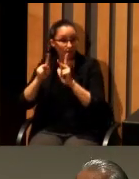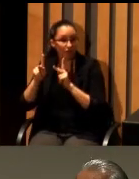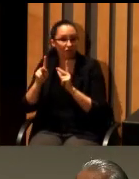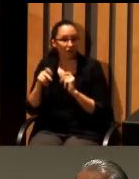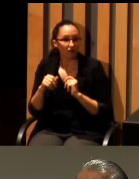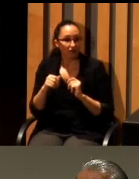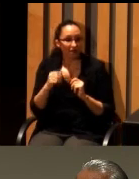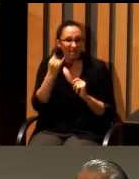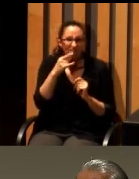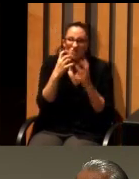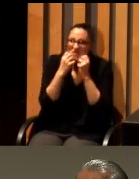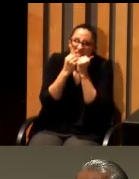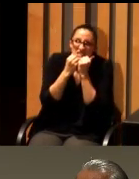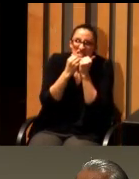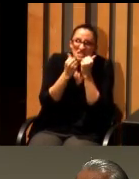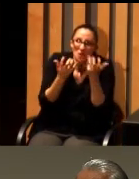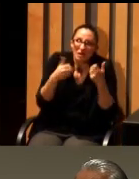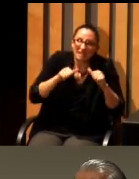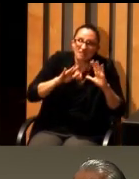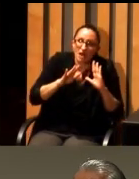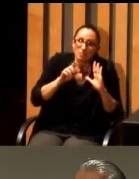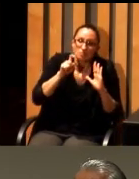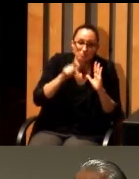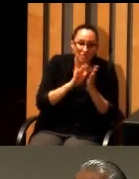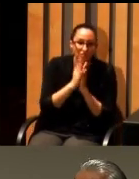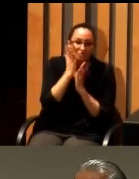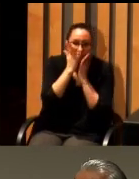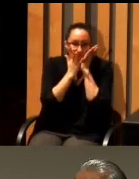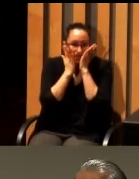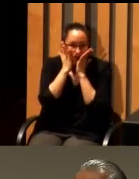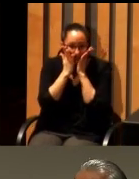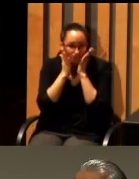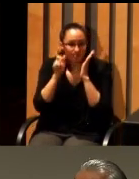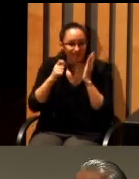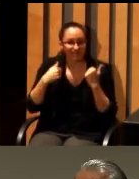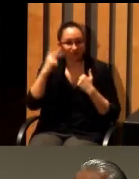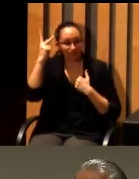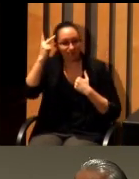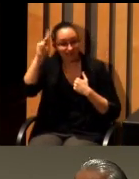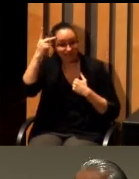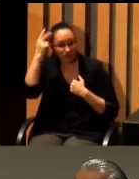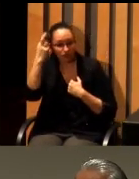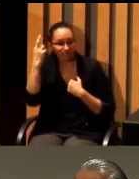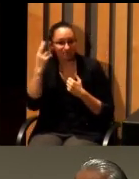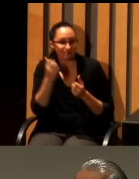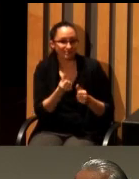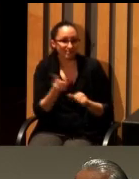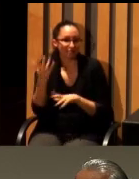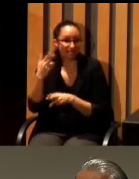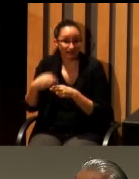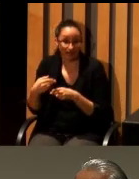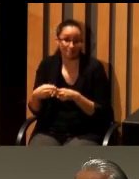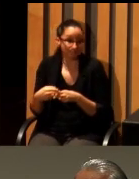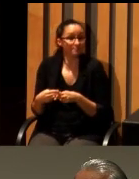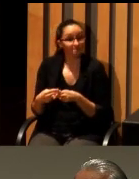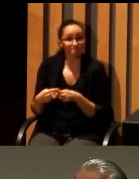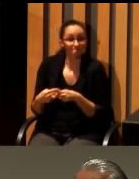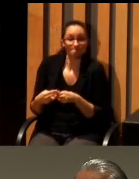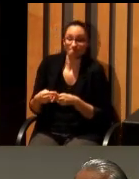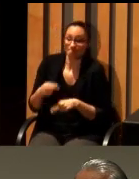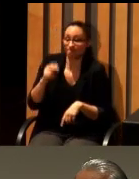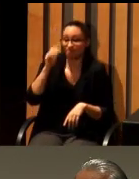somebody, and it has to become politically expedient to get rid of the nickname. And until letters